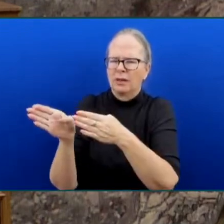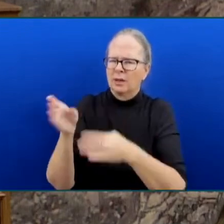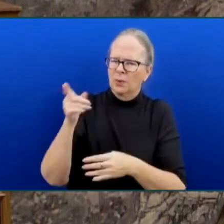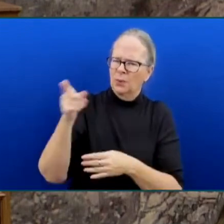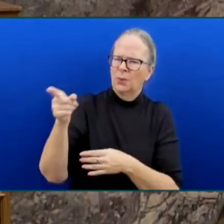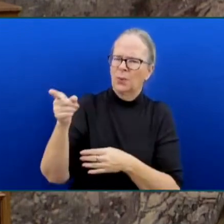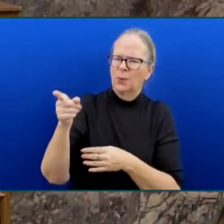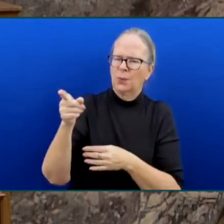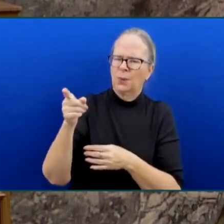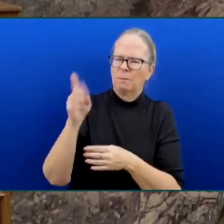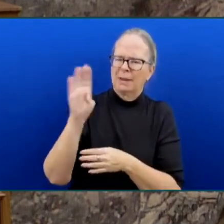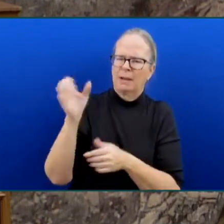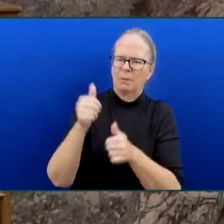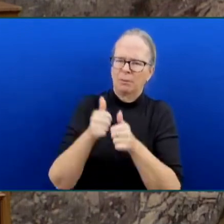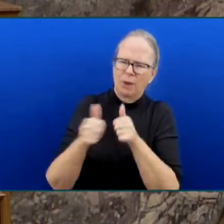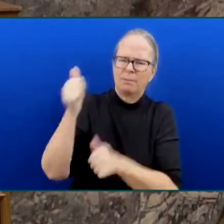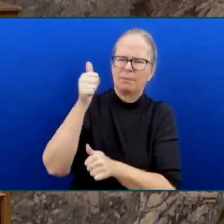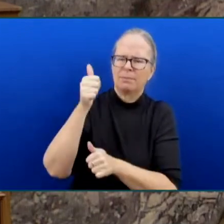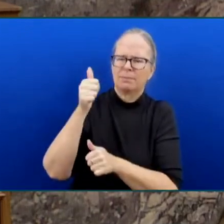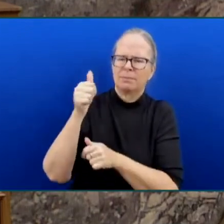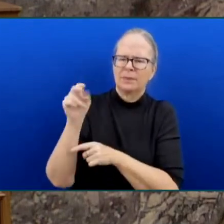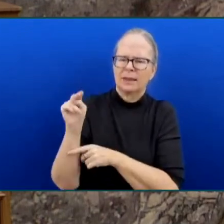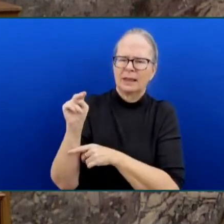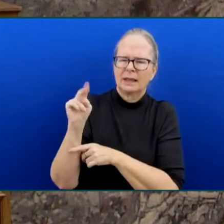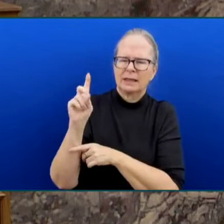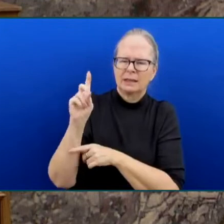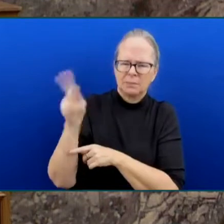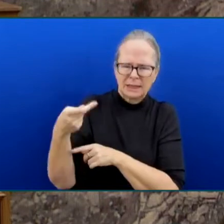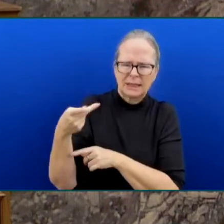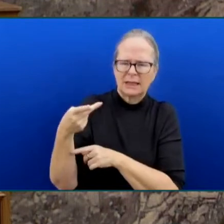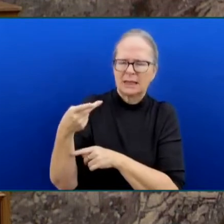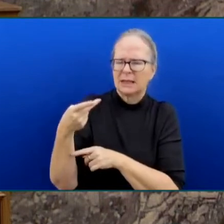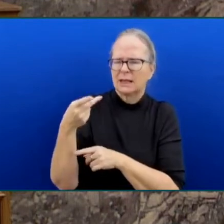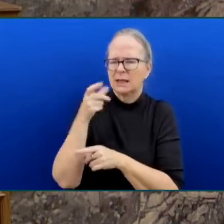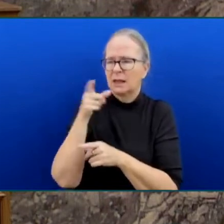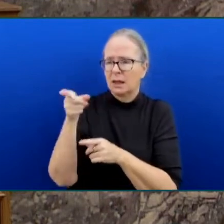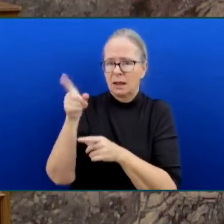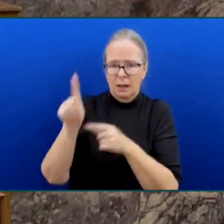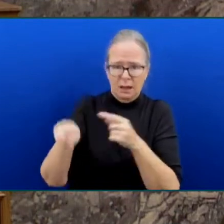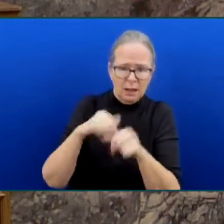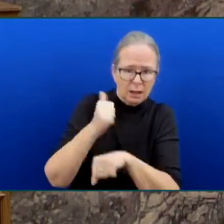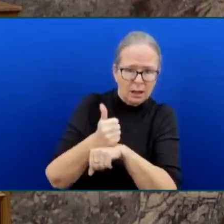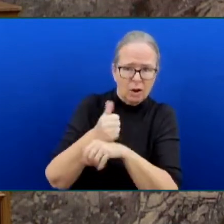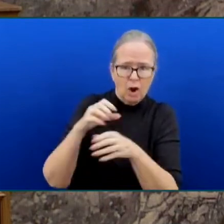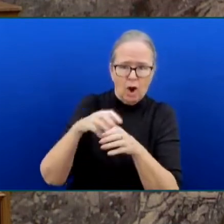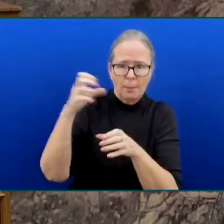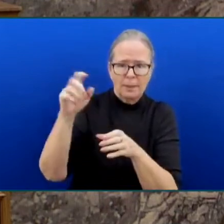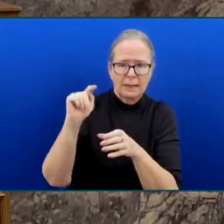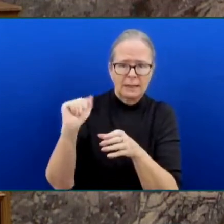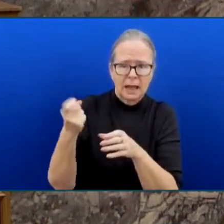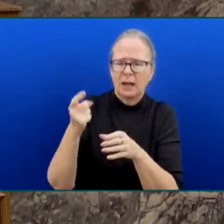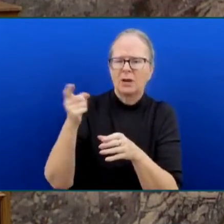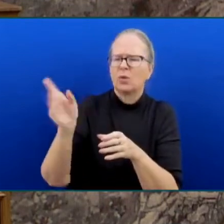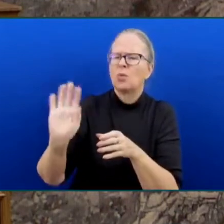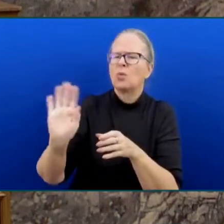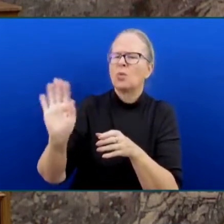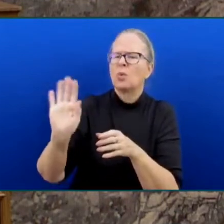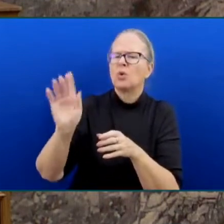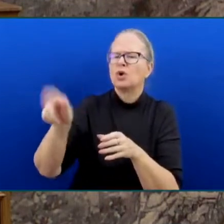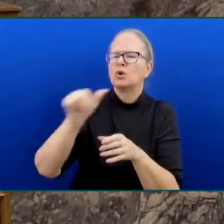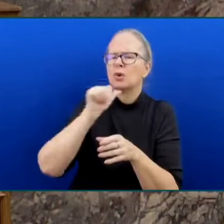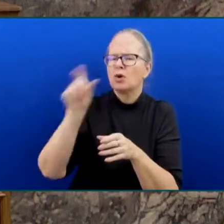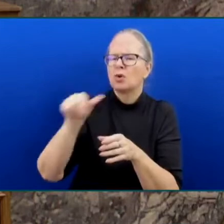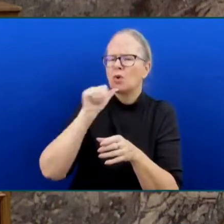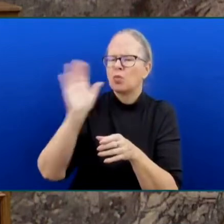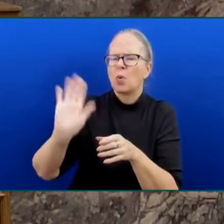campaigned against the carbon tax when it was introduced at $10 a tonne. And then Mr. Premier did a